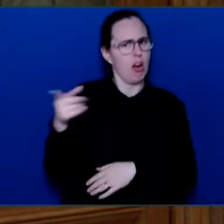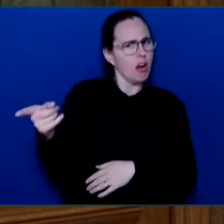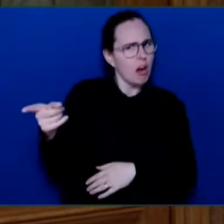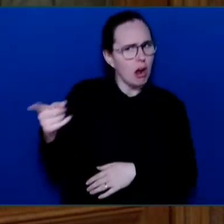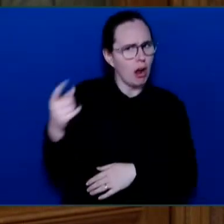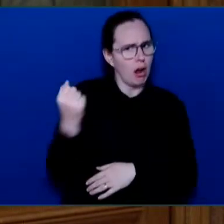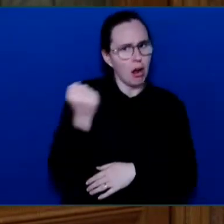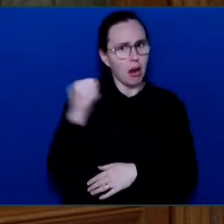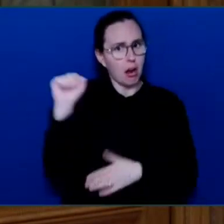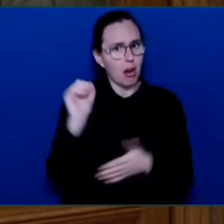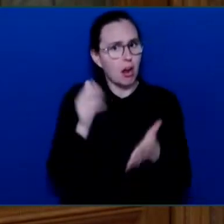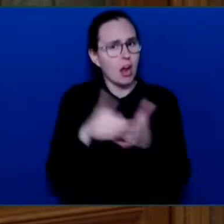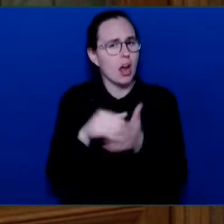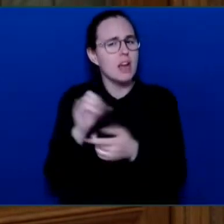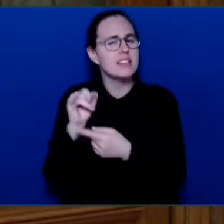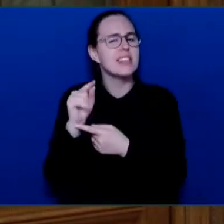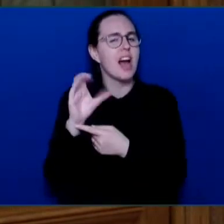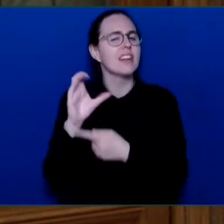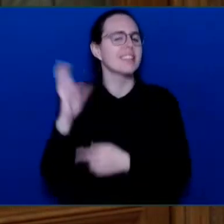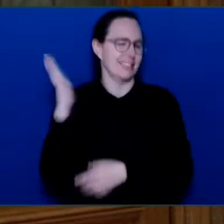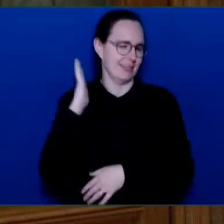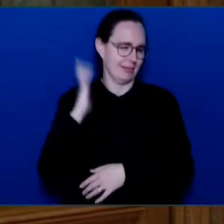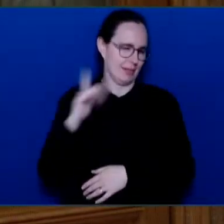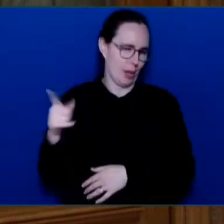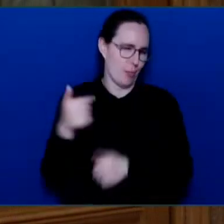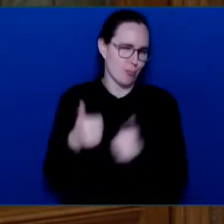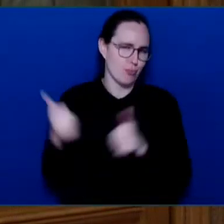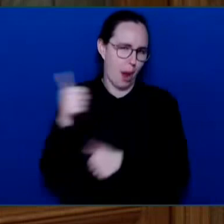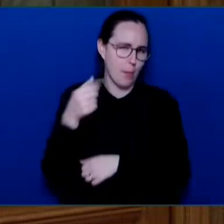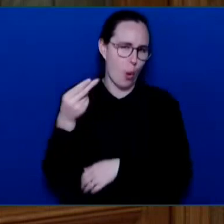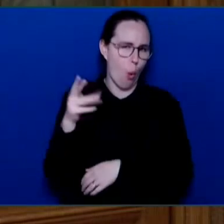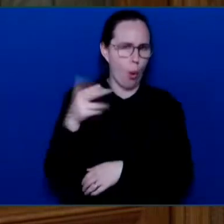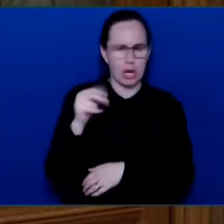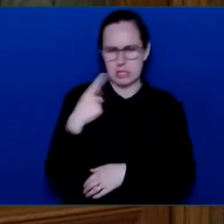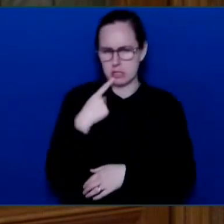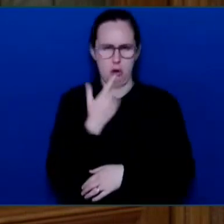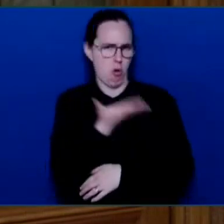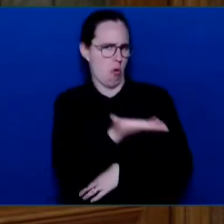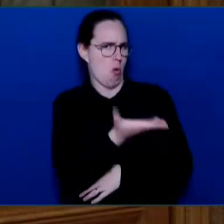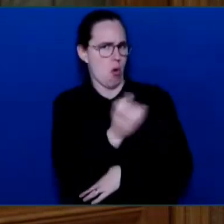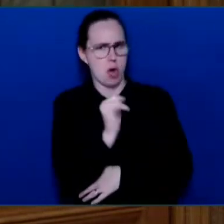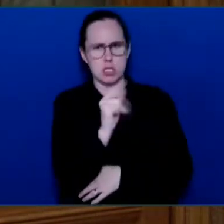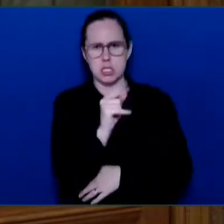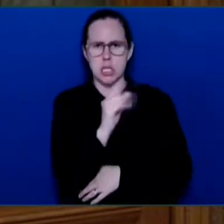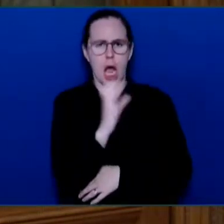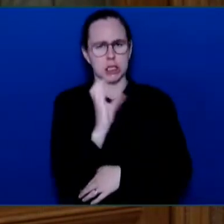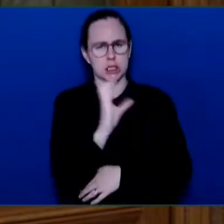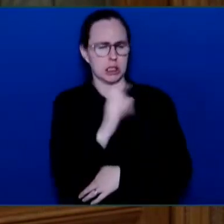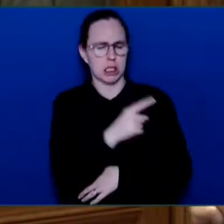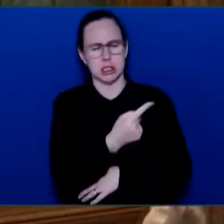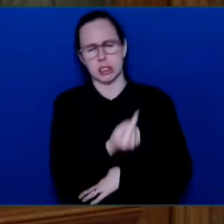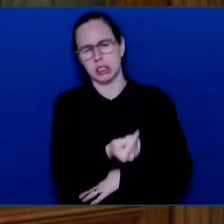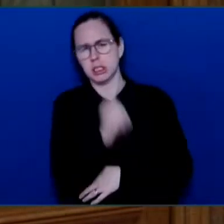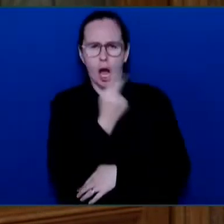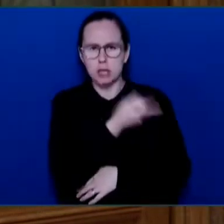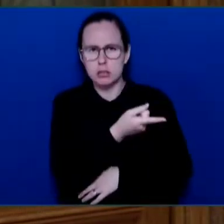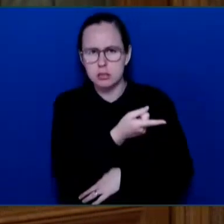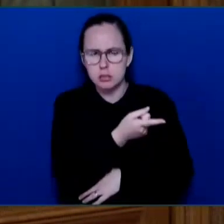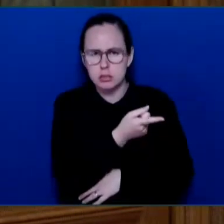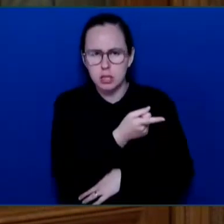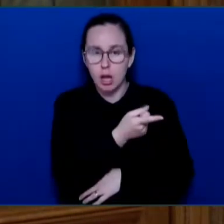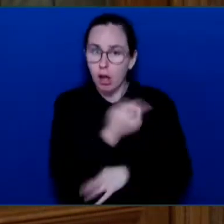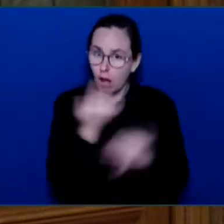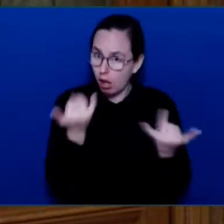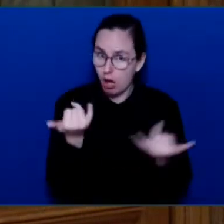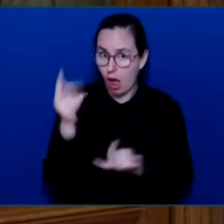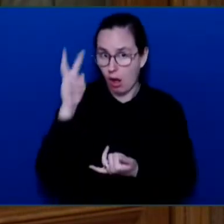year behind schedule, and the last real number that the former Premier gave us was that the $6.8 billion project